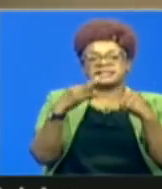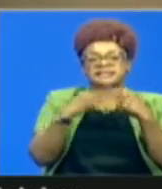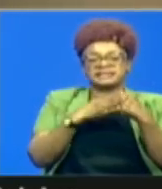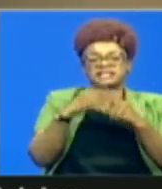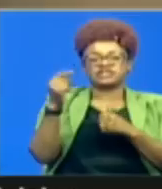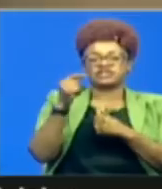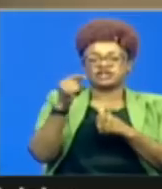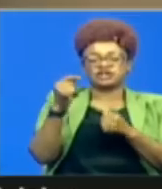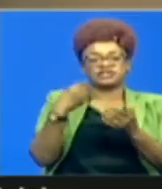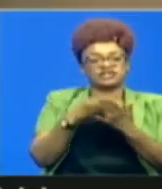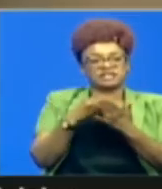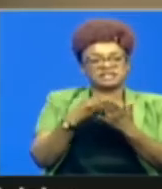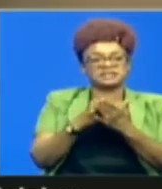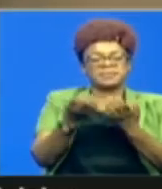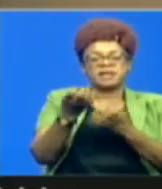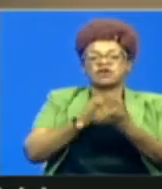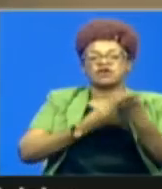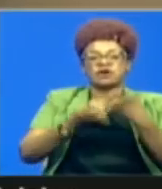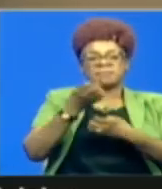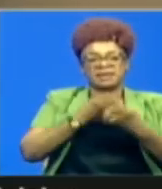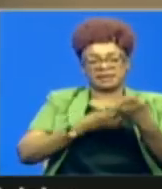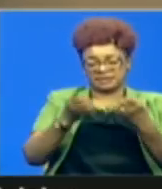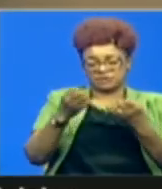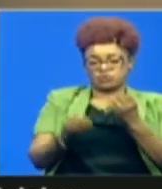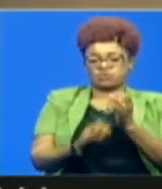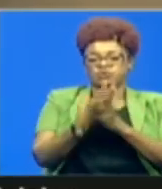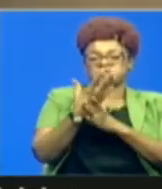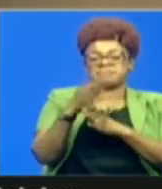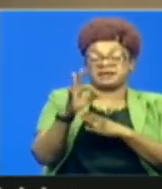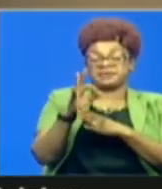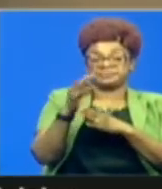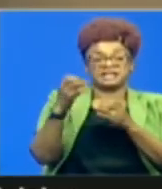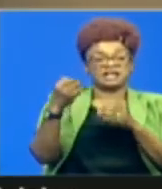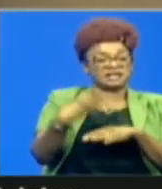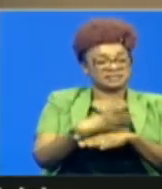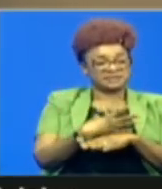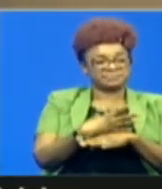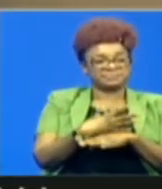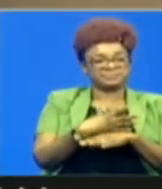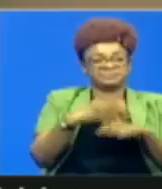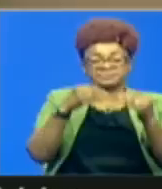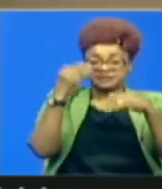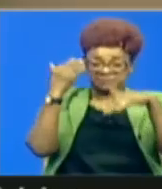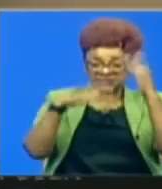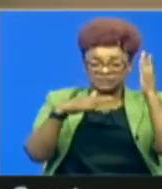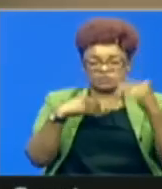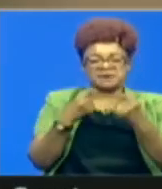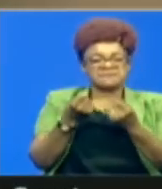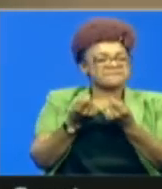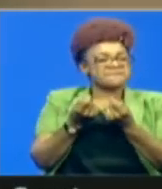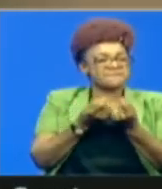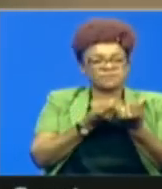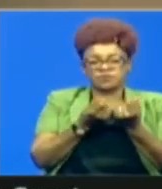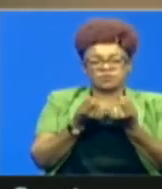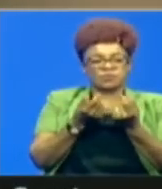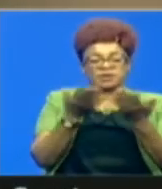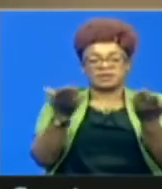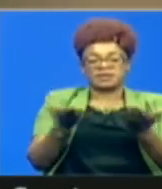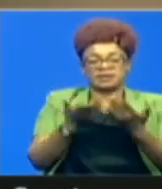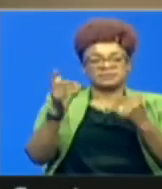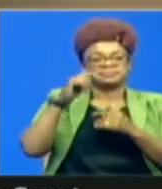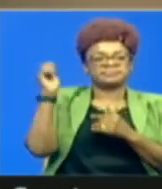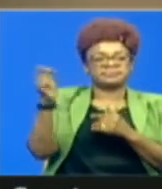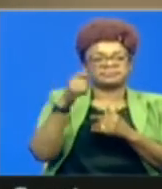the economic burden caused by cancer. When it comes to expertise, there are very few oncologists here in Kenya, and